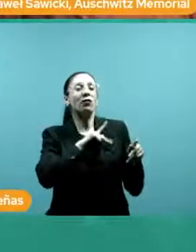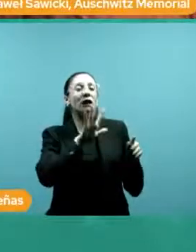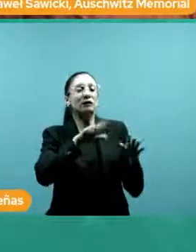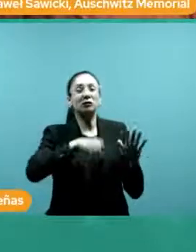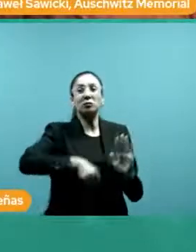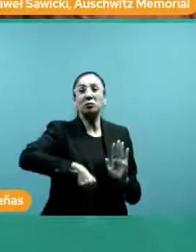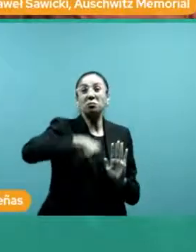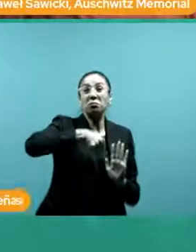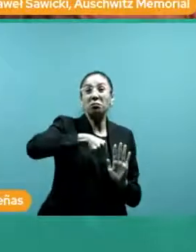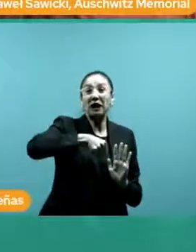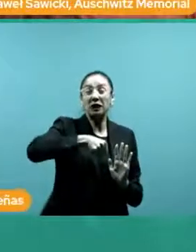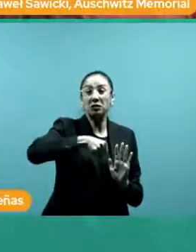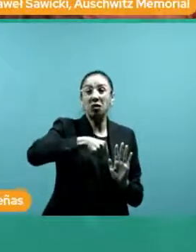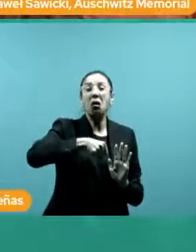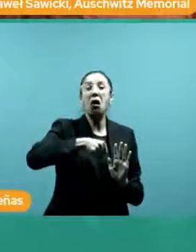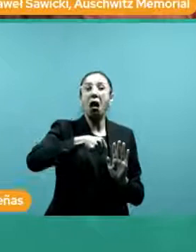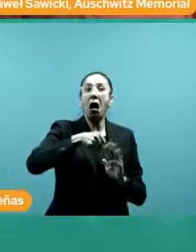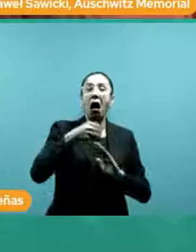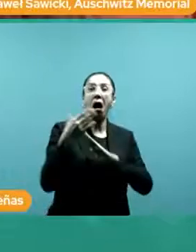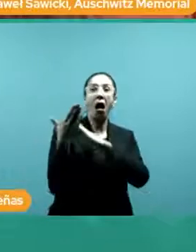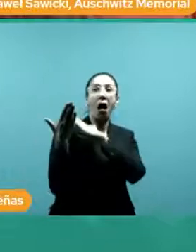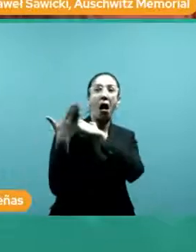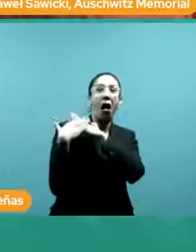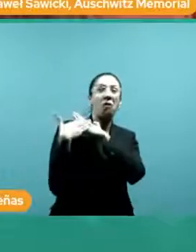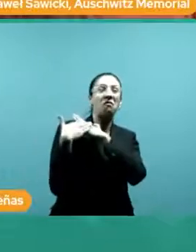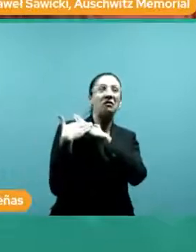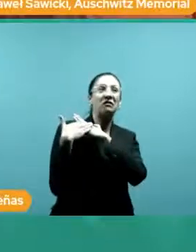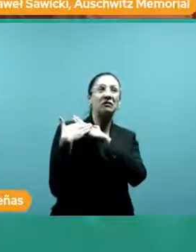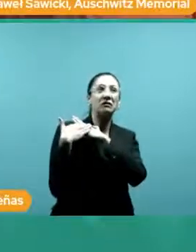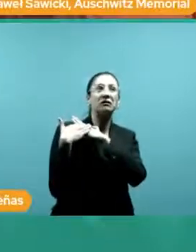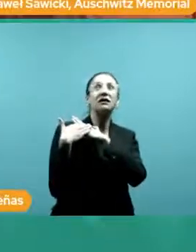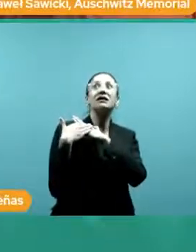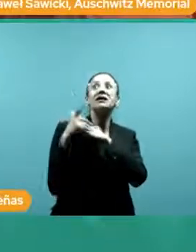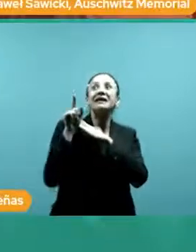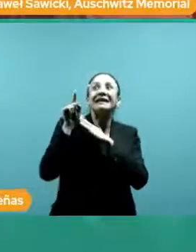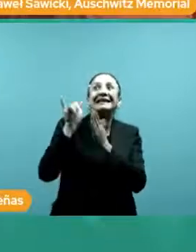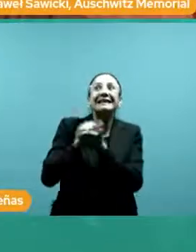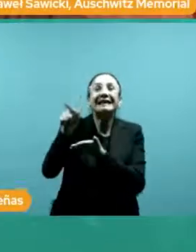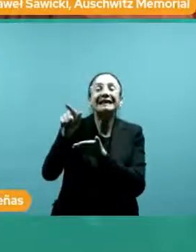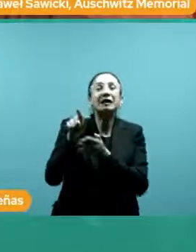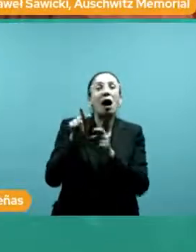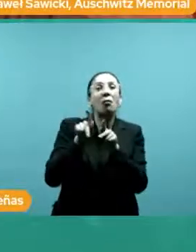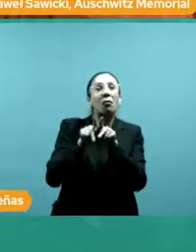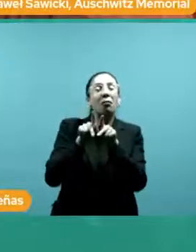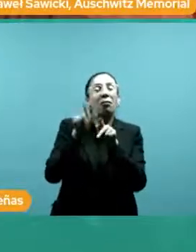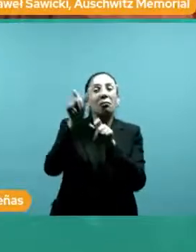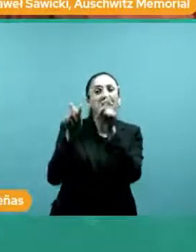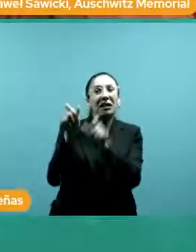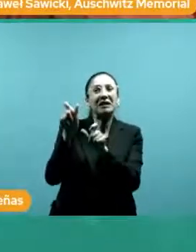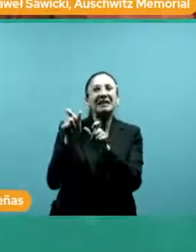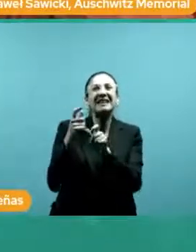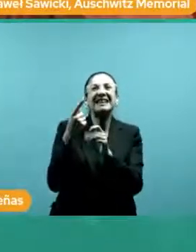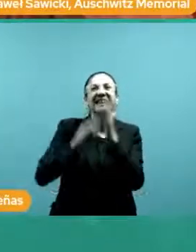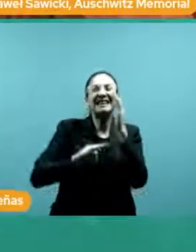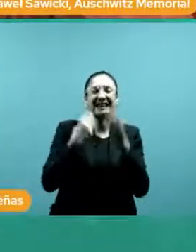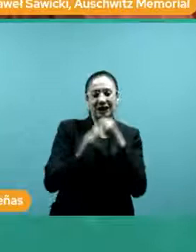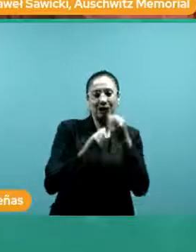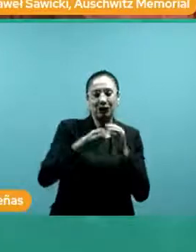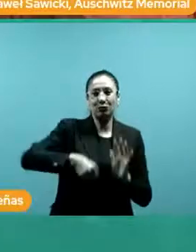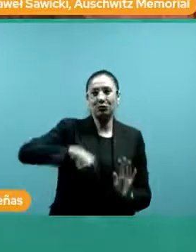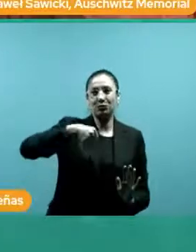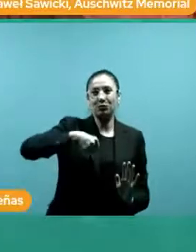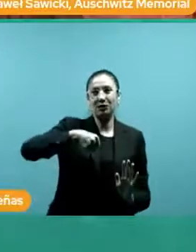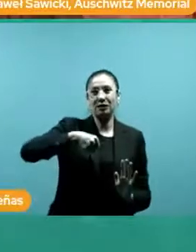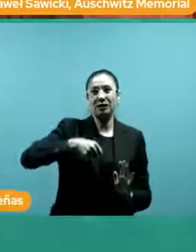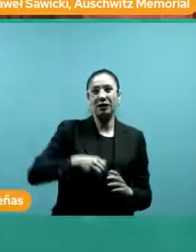this person did with the suitcase. De algo so today que in the collection, this con la is stored together with this